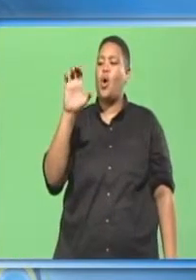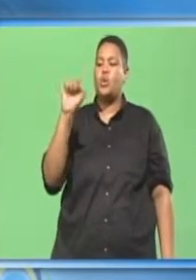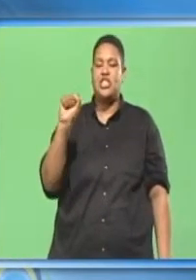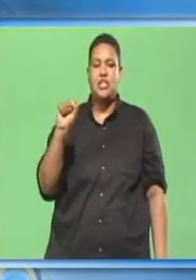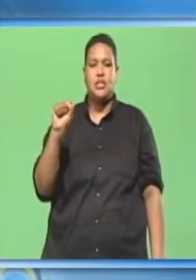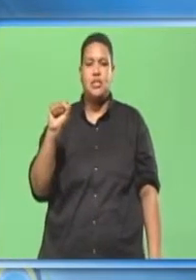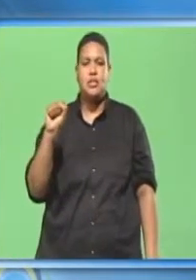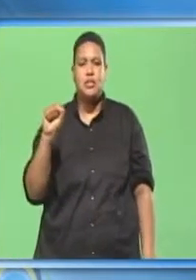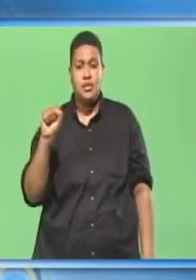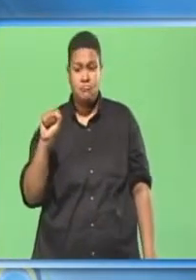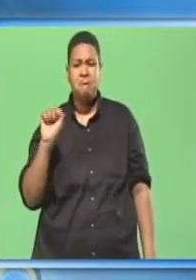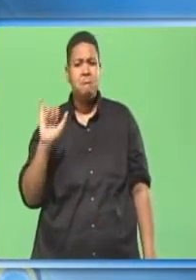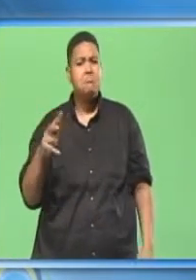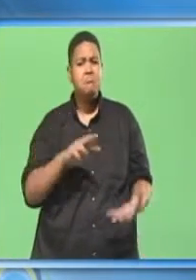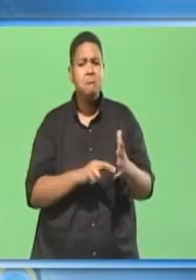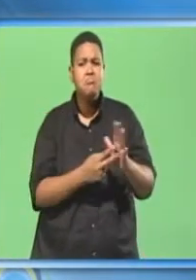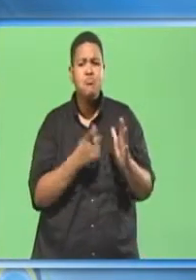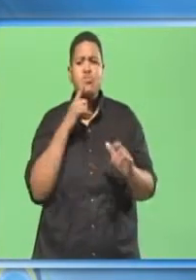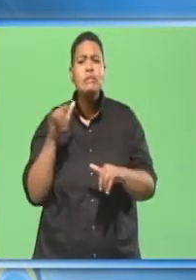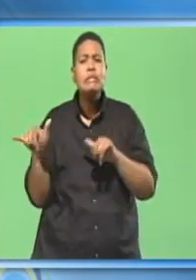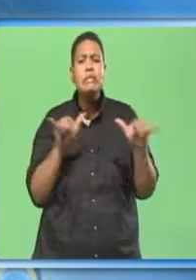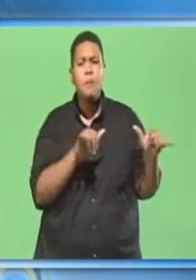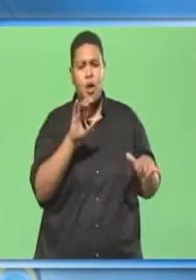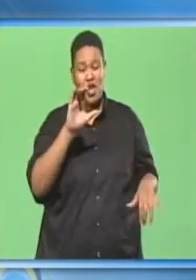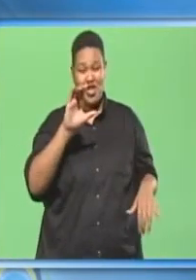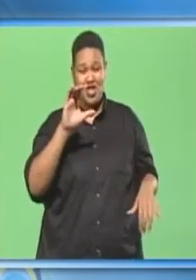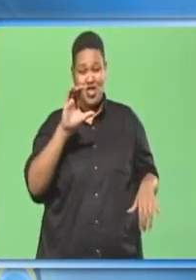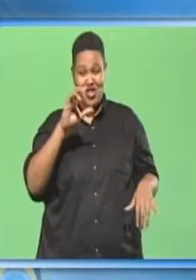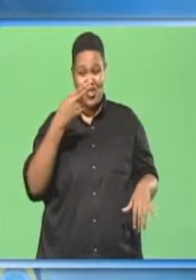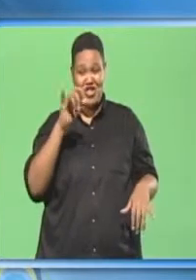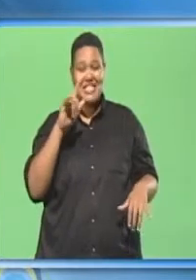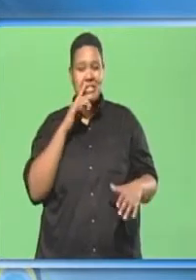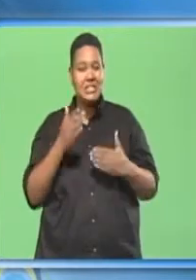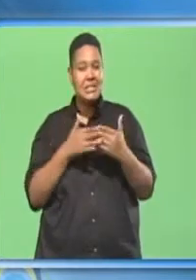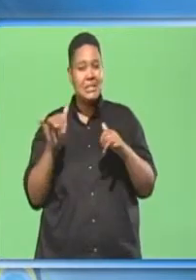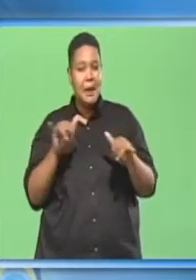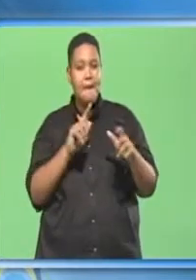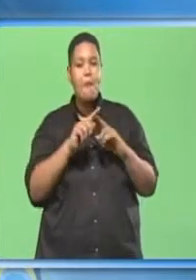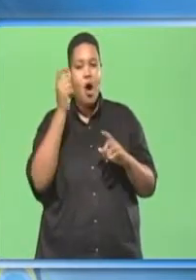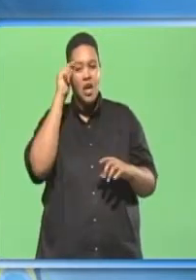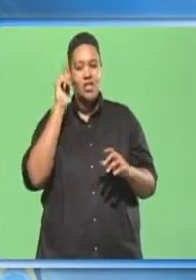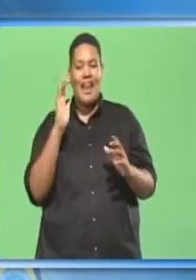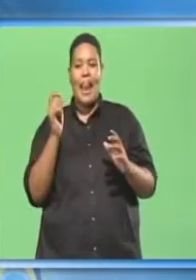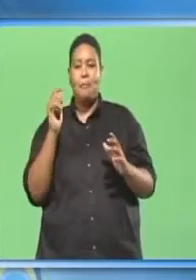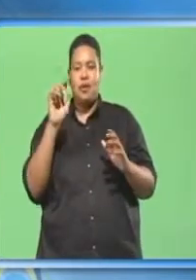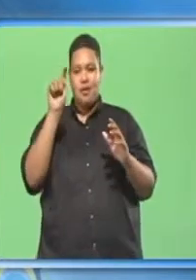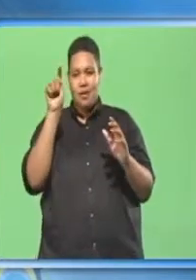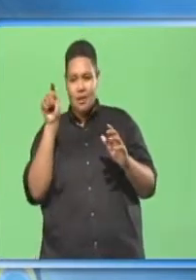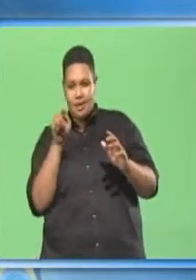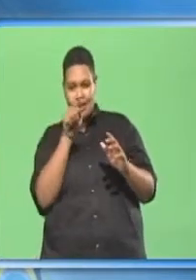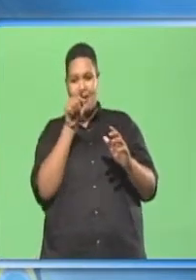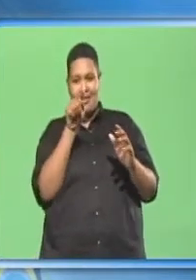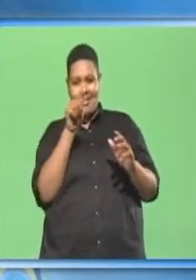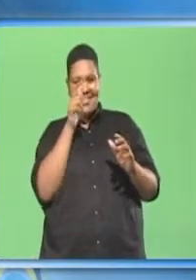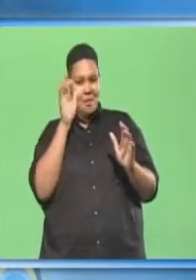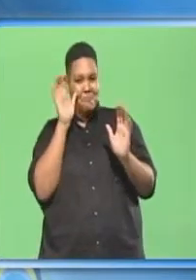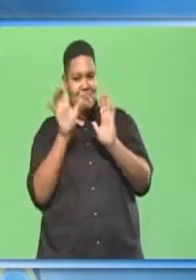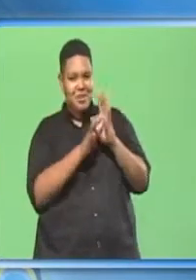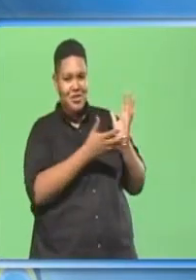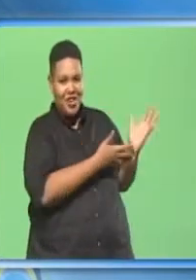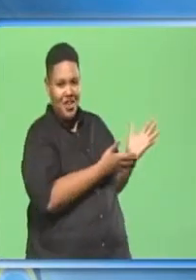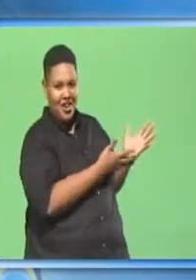Gouges. Gouges are similar to chisels except for the fact that their blades are curved to give a cross-section resembling